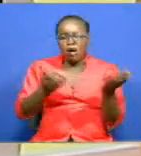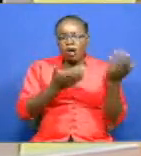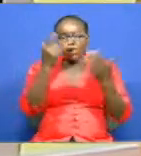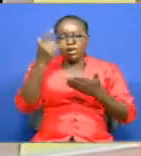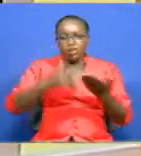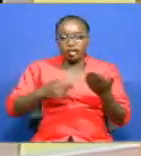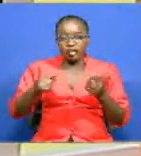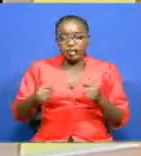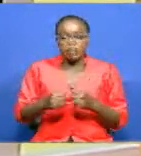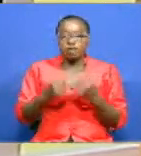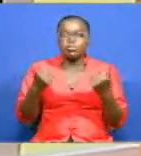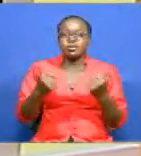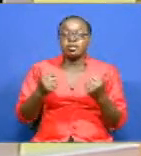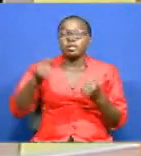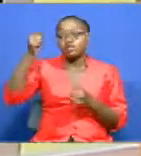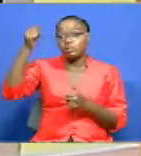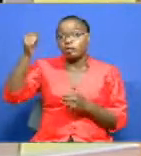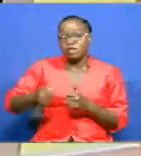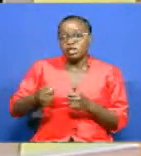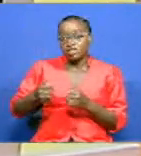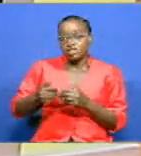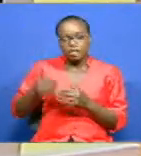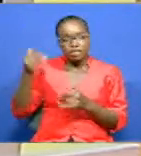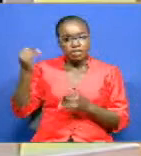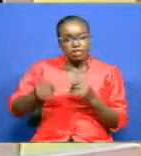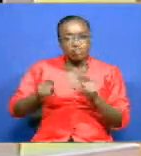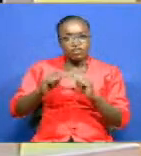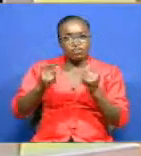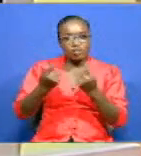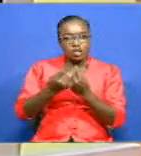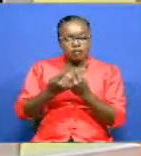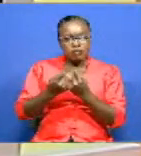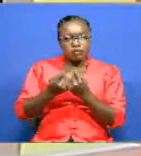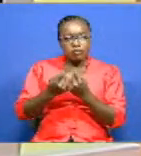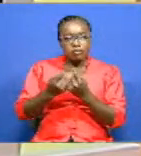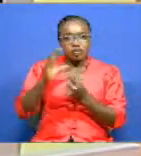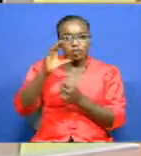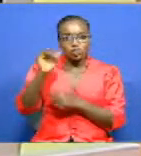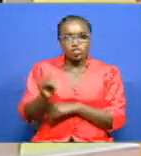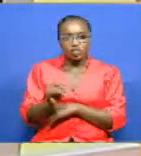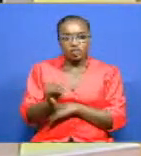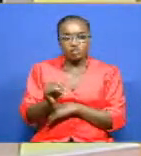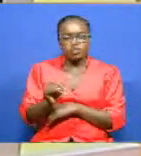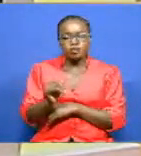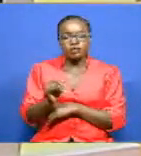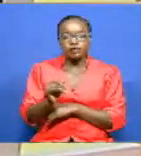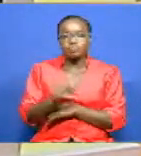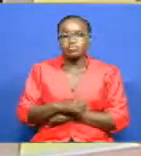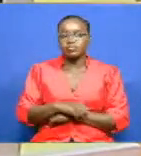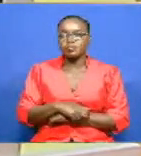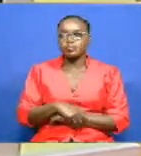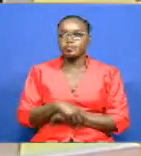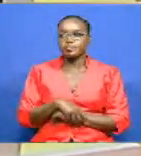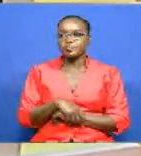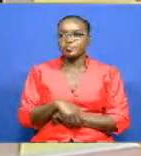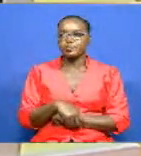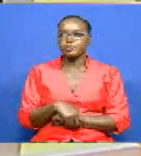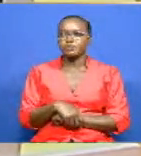to transpire at the judiciary following the end of the term of the Chief Justice. But first things first, let's look at the